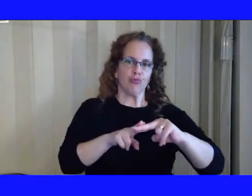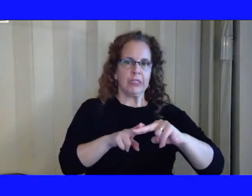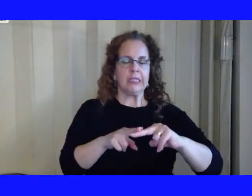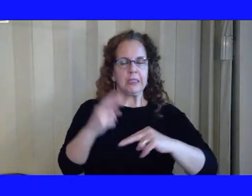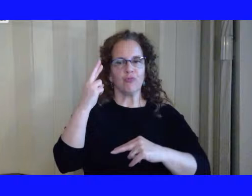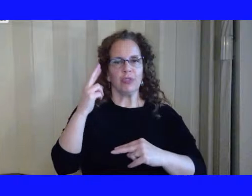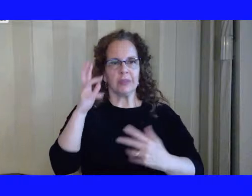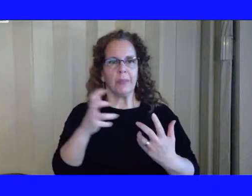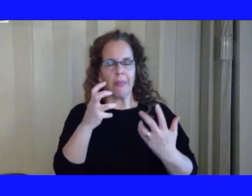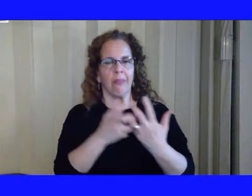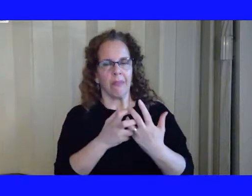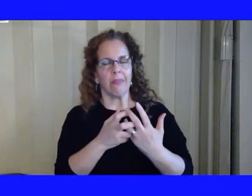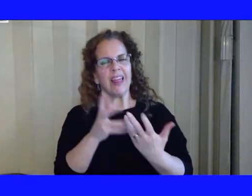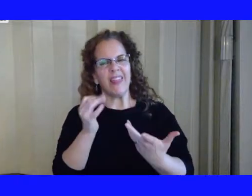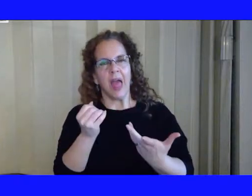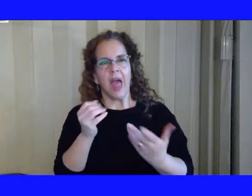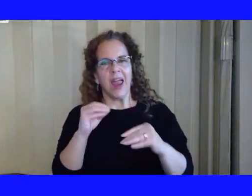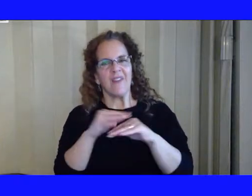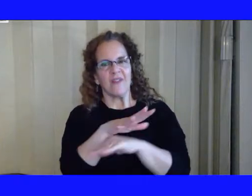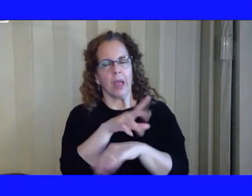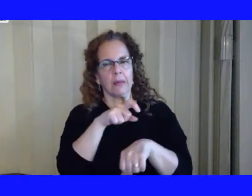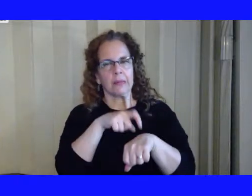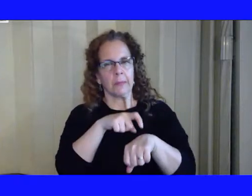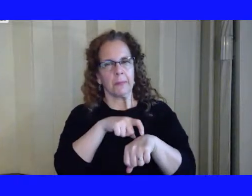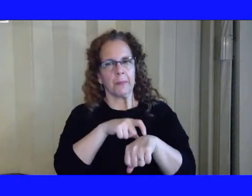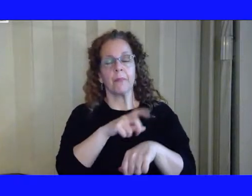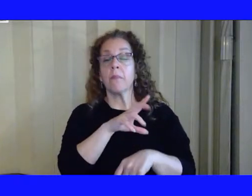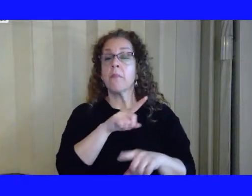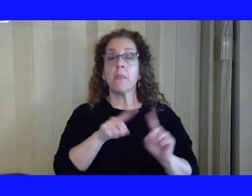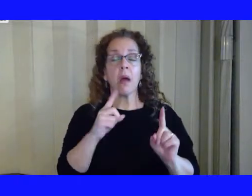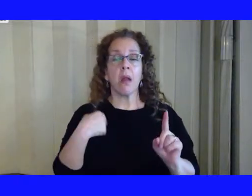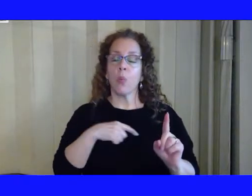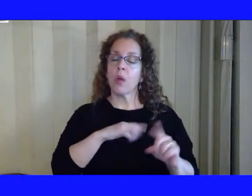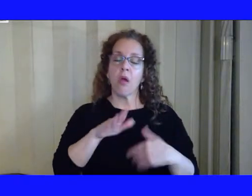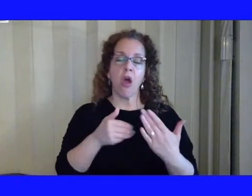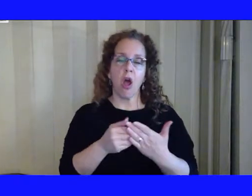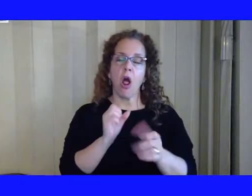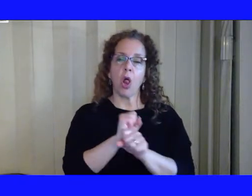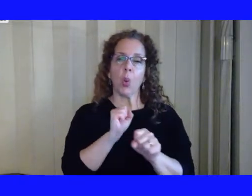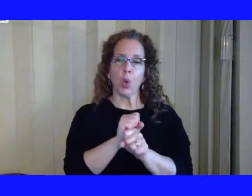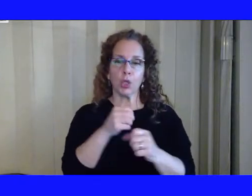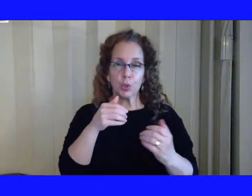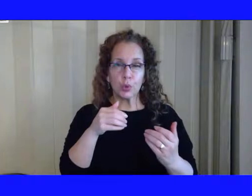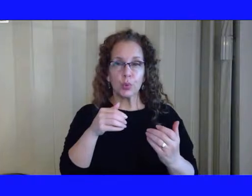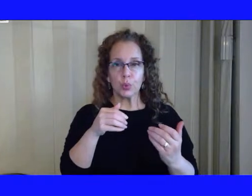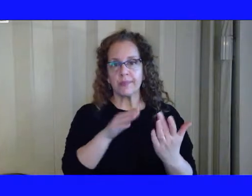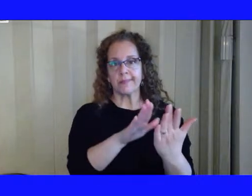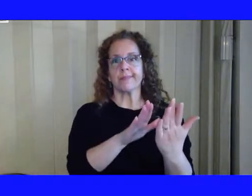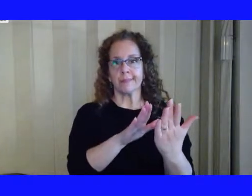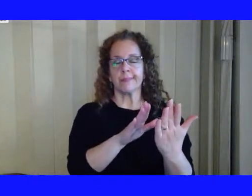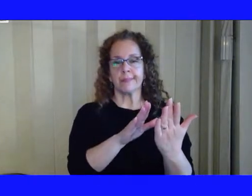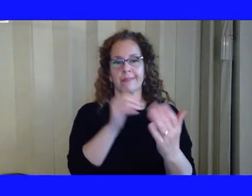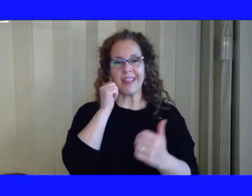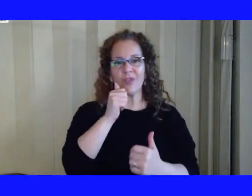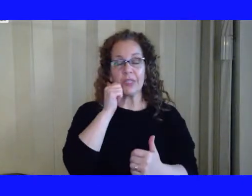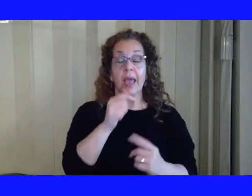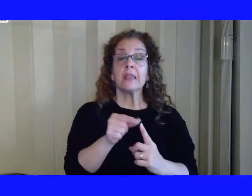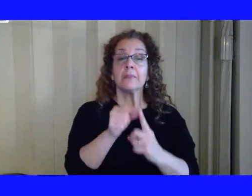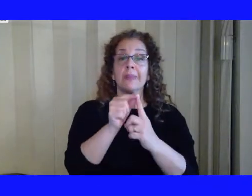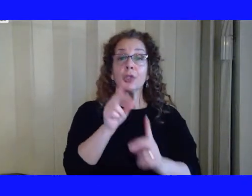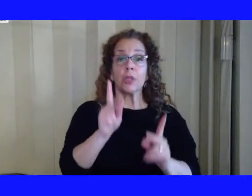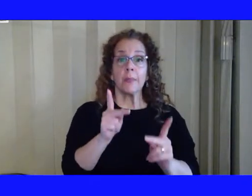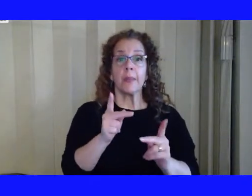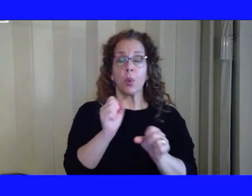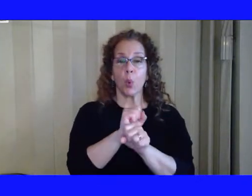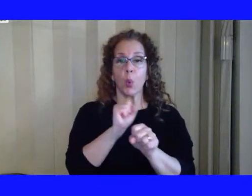Thank you. Frida, Sally, any other questions? No, thank you. Okay. The other question that